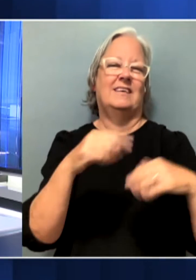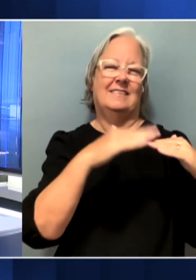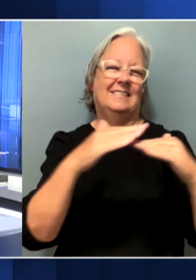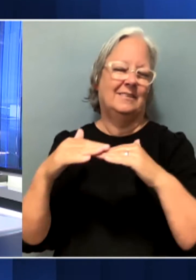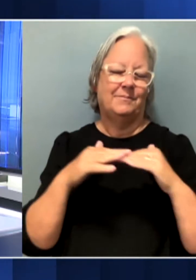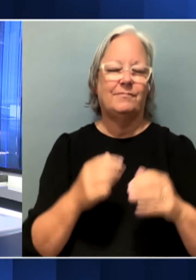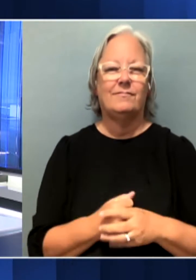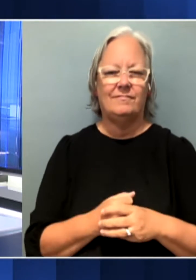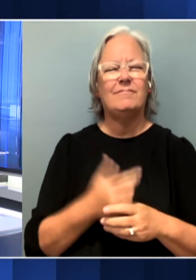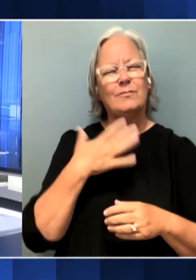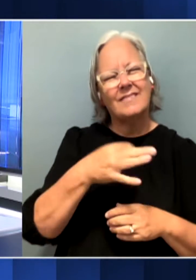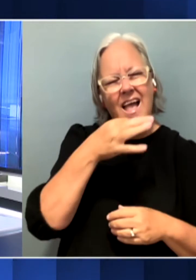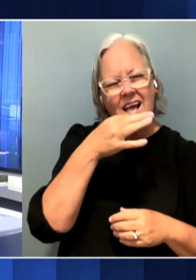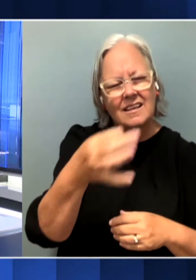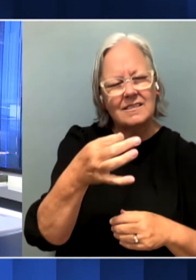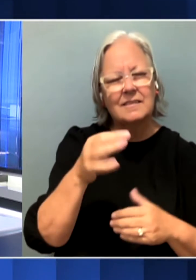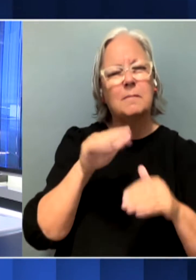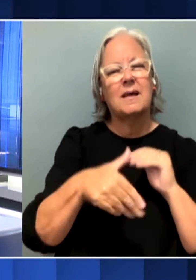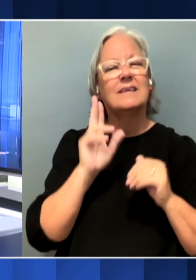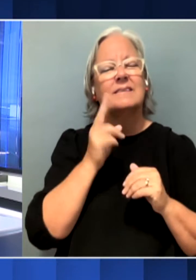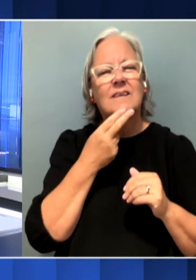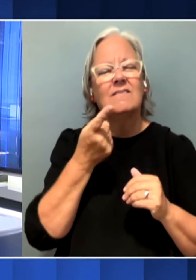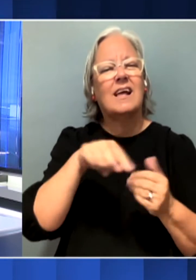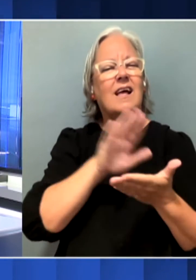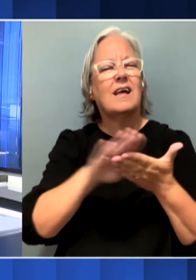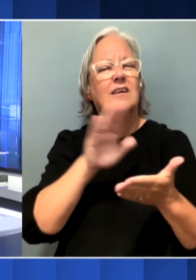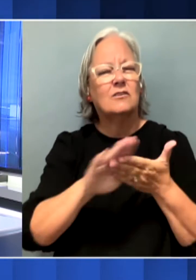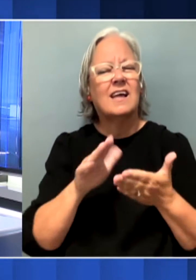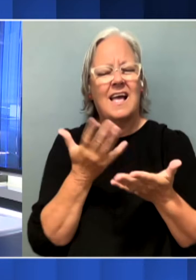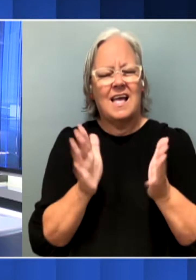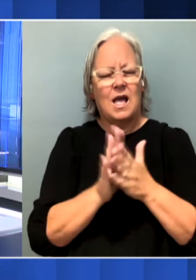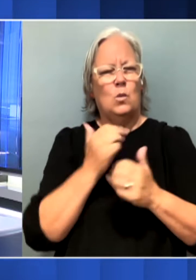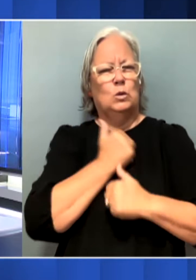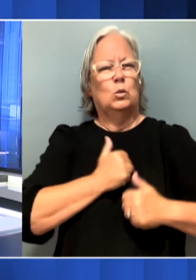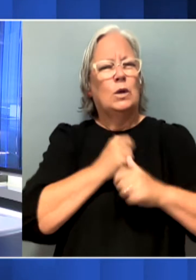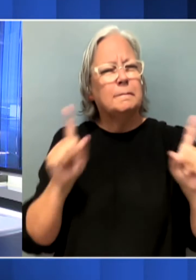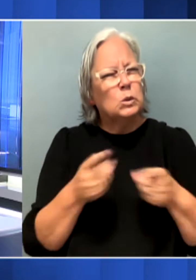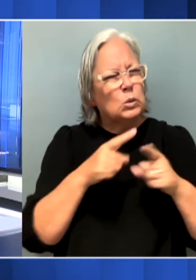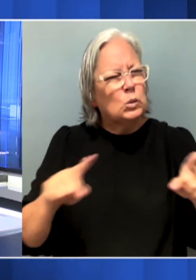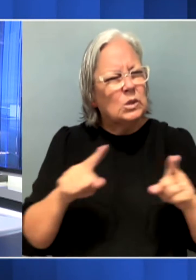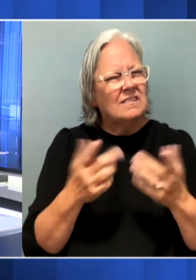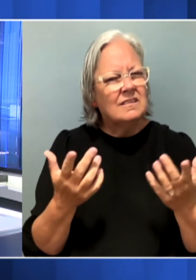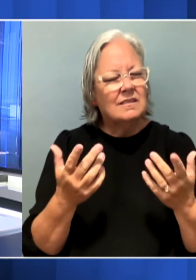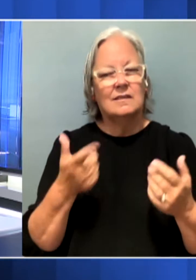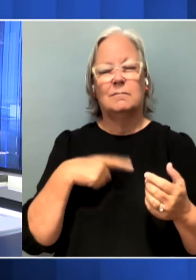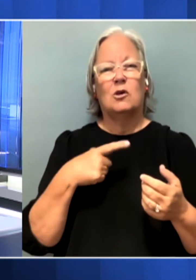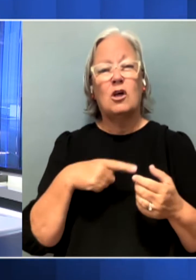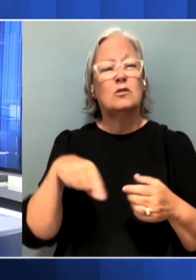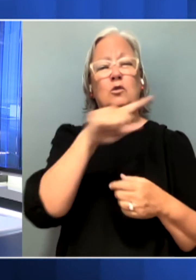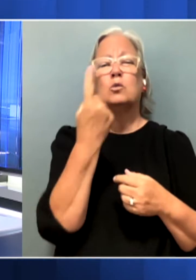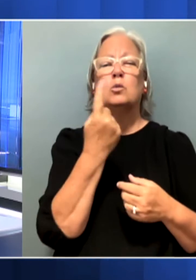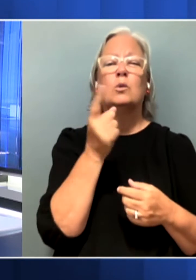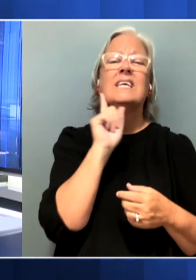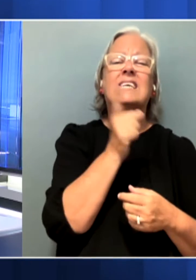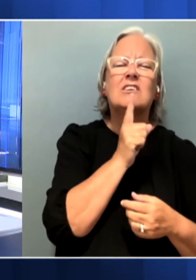more about this, the way that deaf and hard of hearing people enjoy music, because I think to people that aren't connected to the community, it can be a